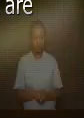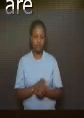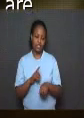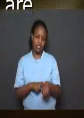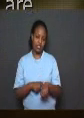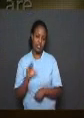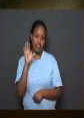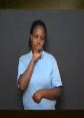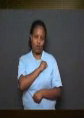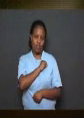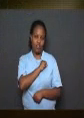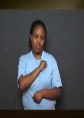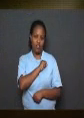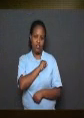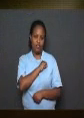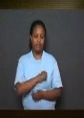Time's up.